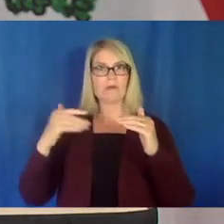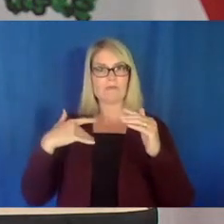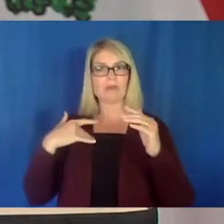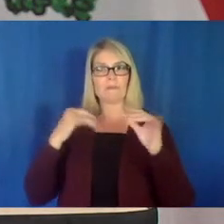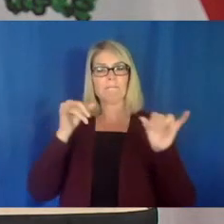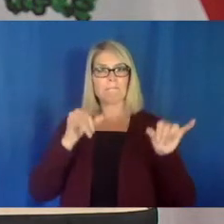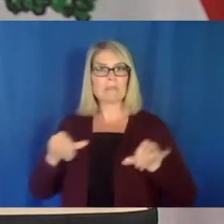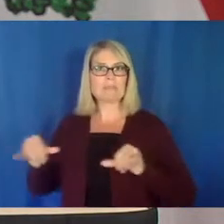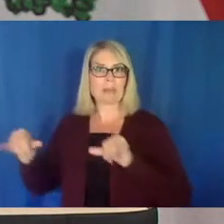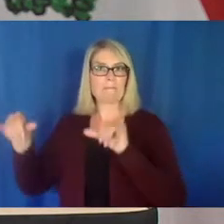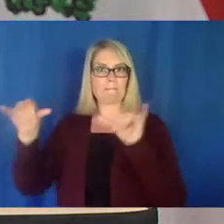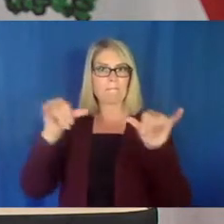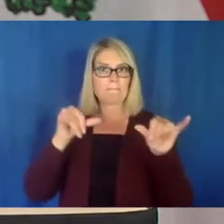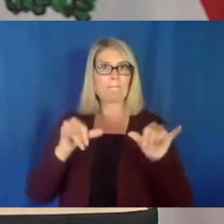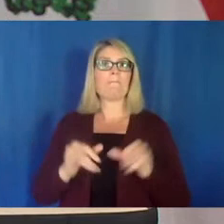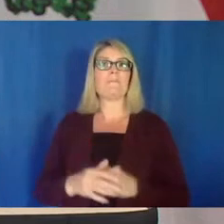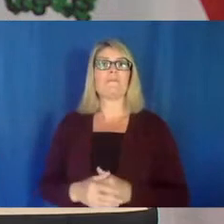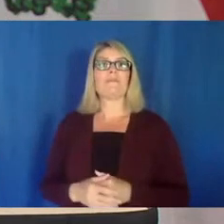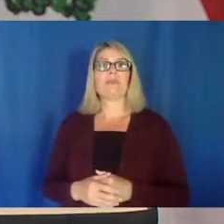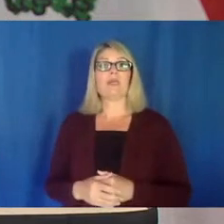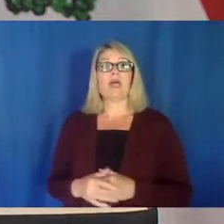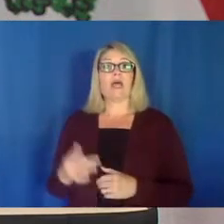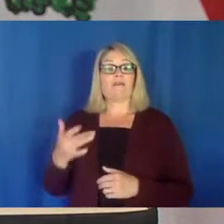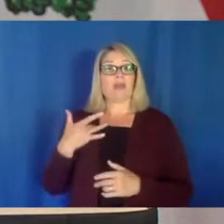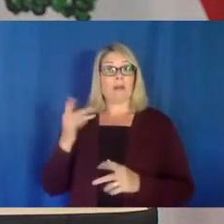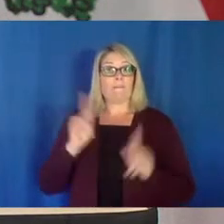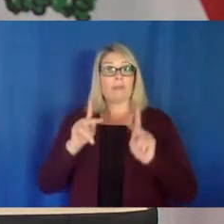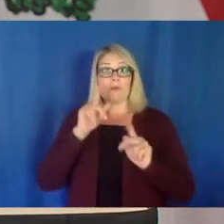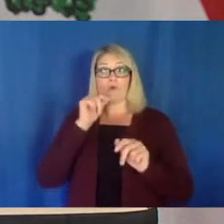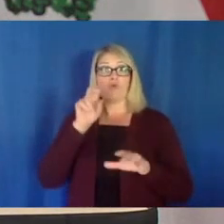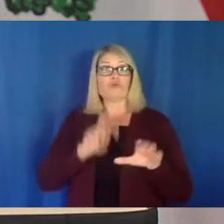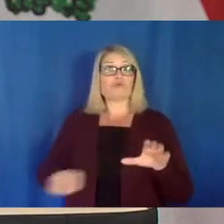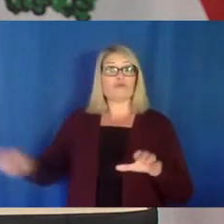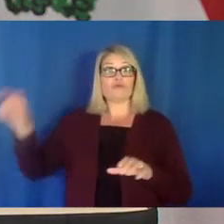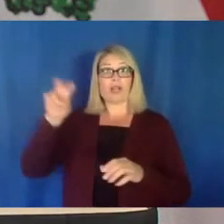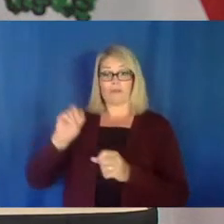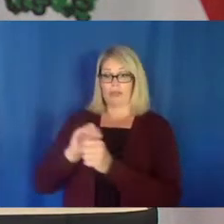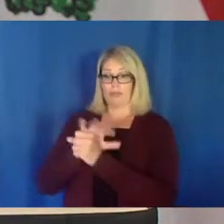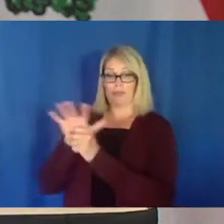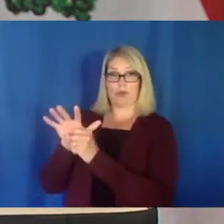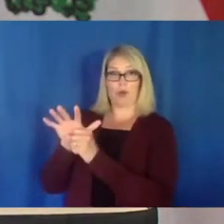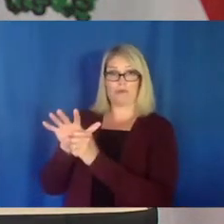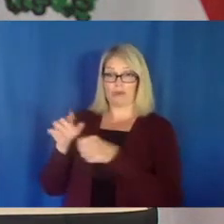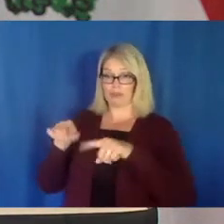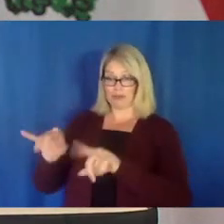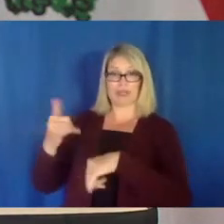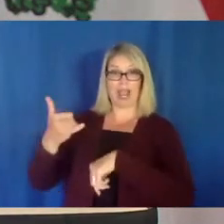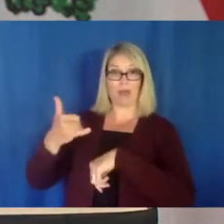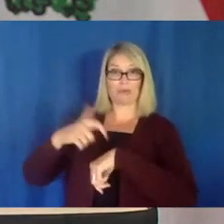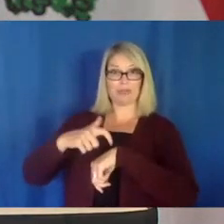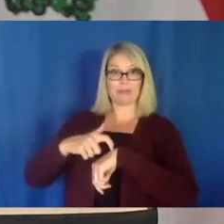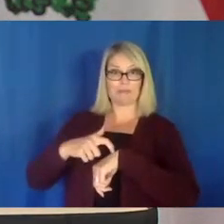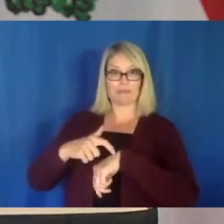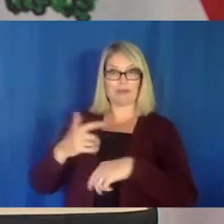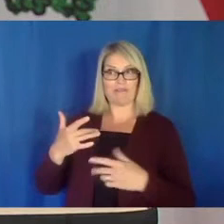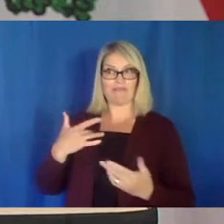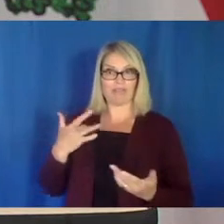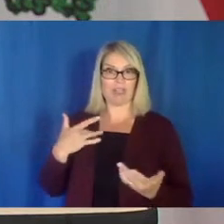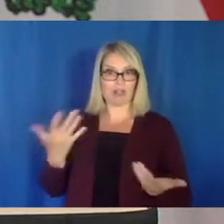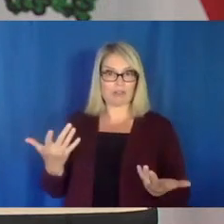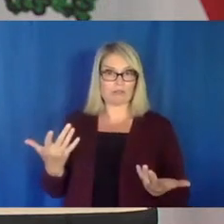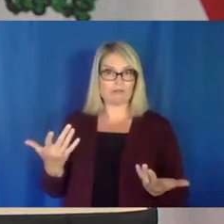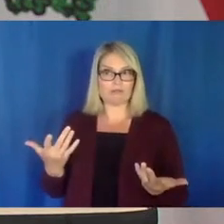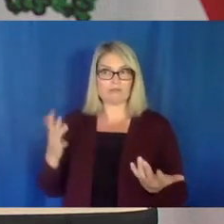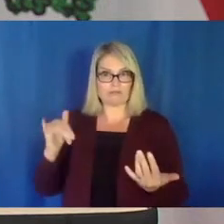who are traveling in this COVID world know it's been a disrupting factor,